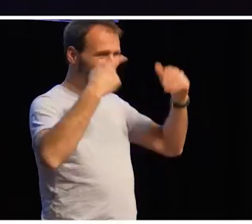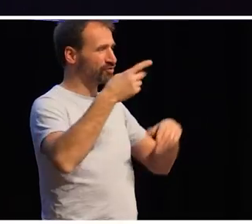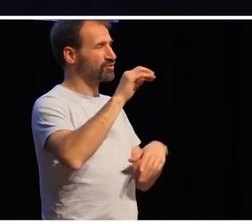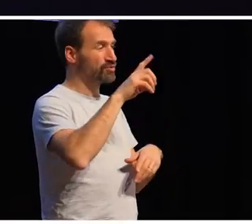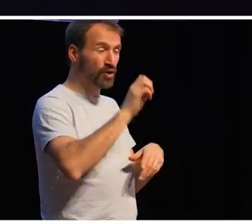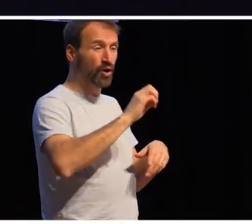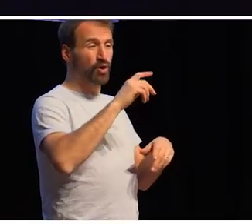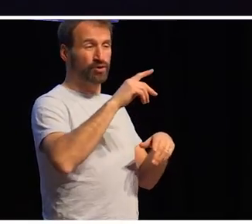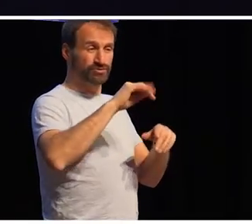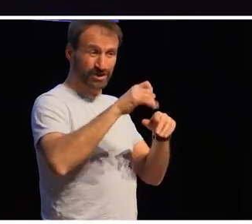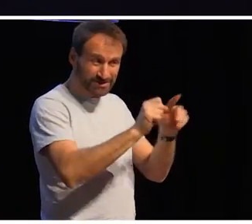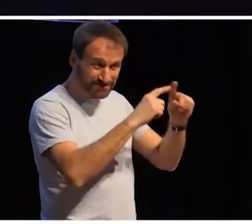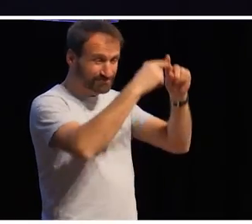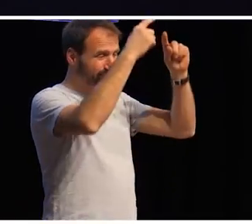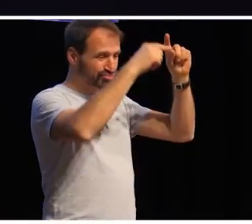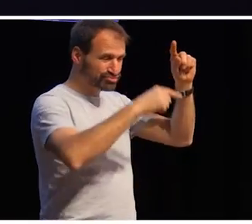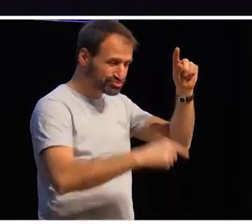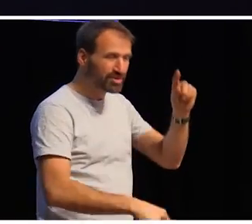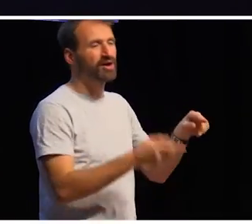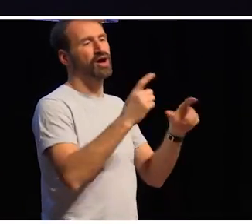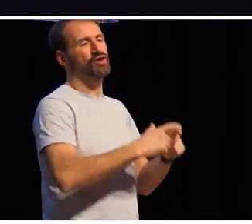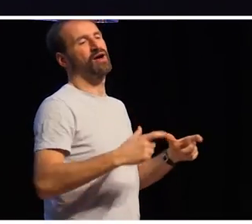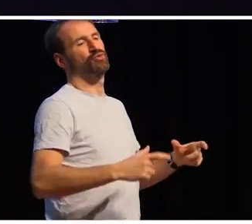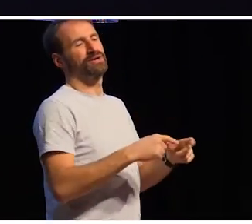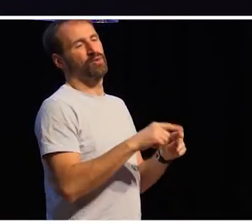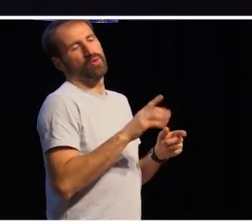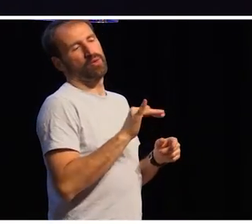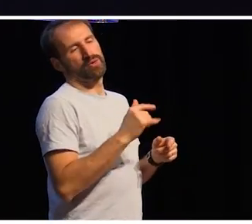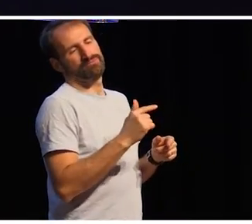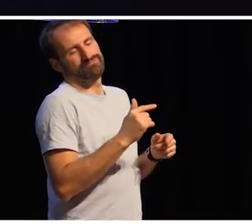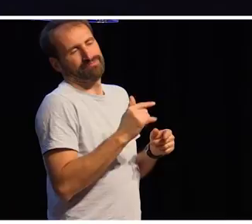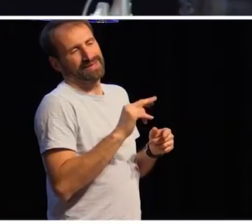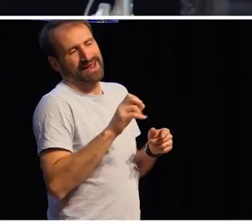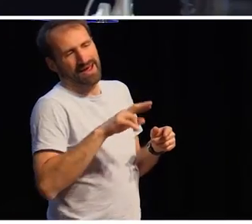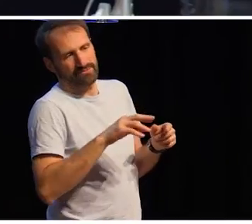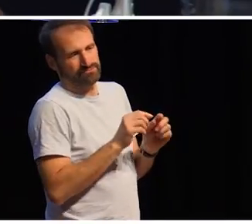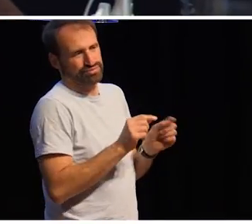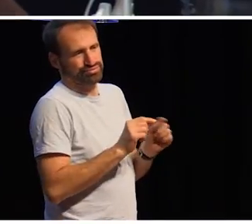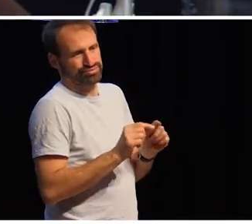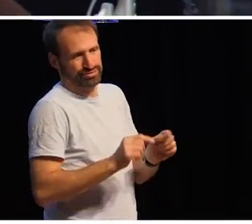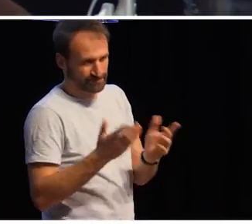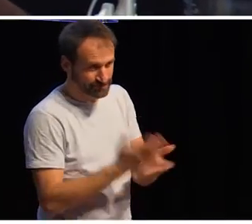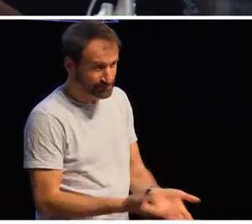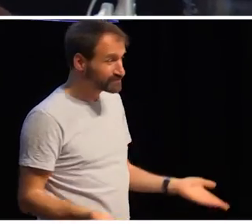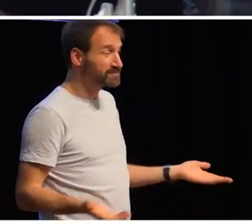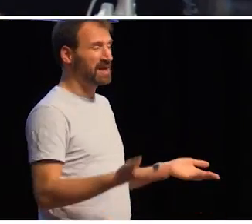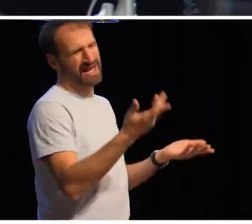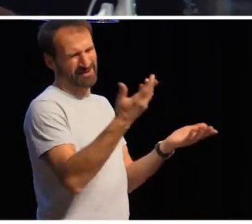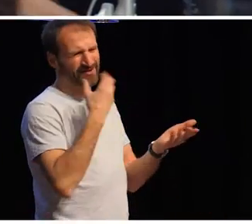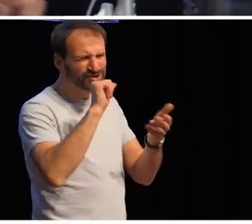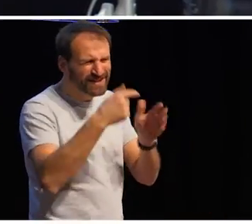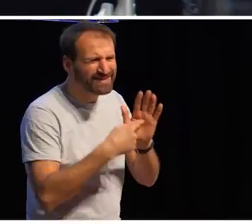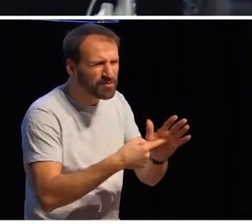microcontrollers. Well, of course, it will be better with a demo, isn't it? So here's the Arduino board that I